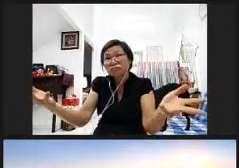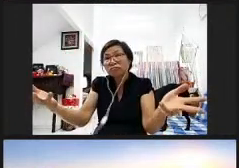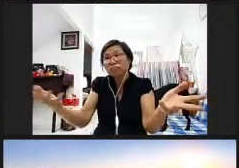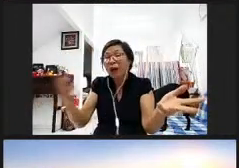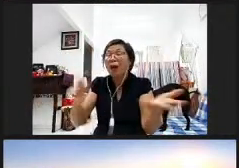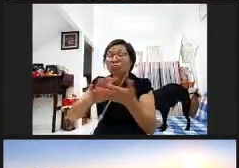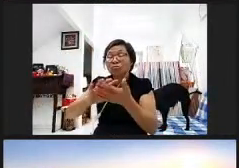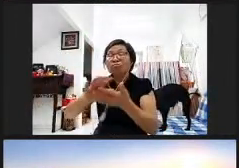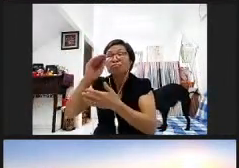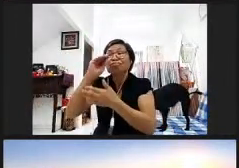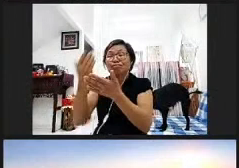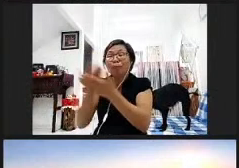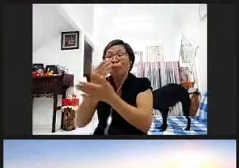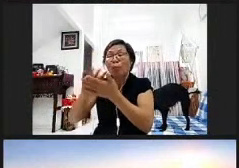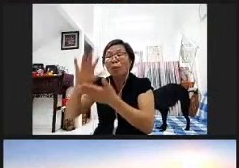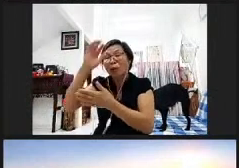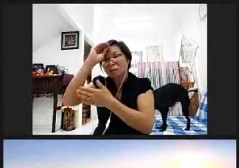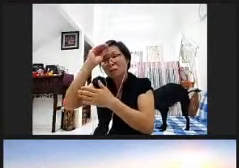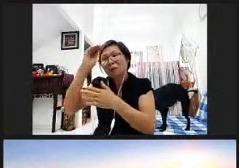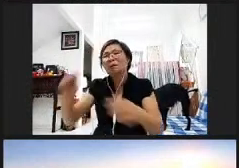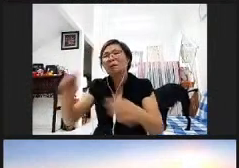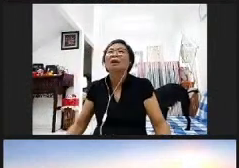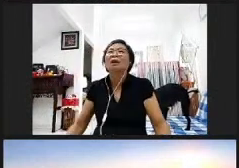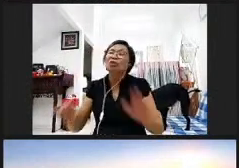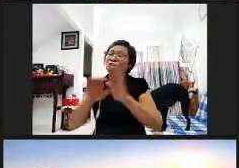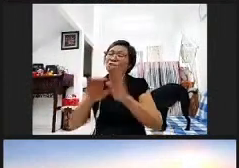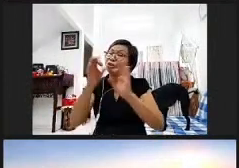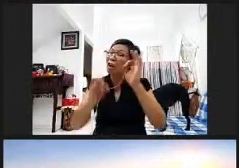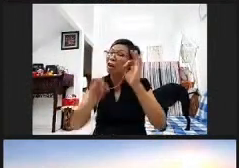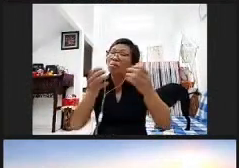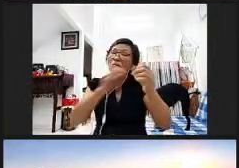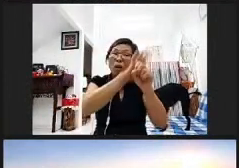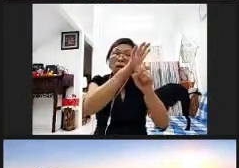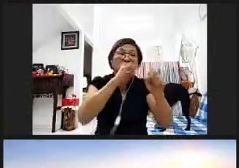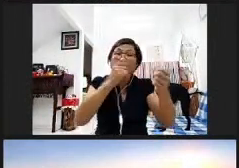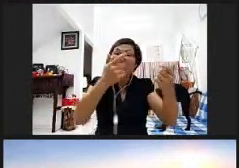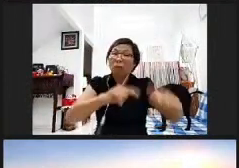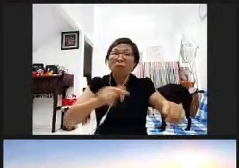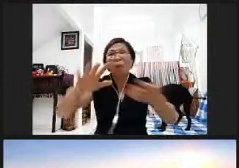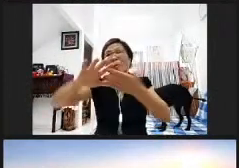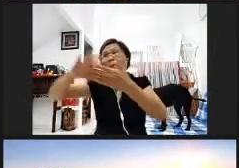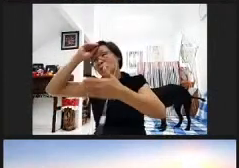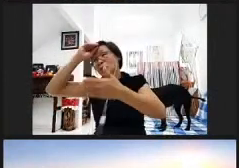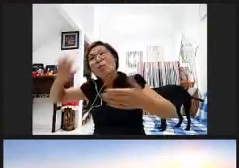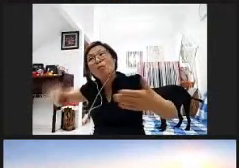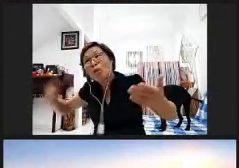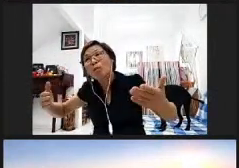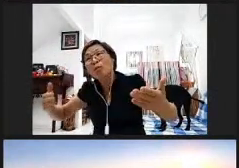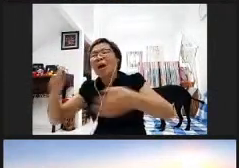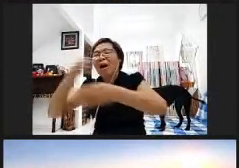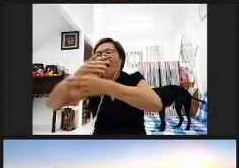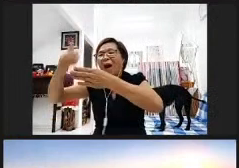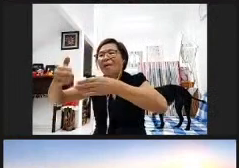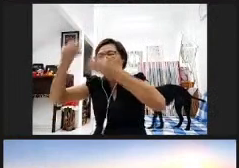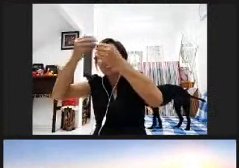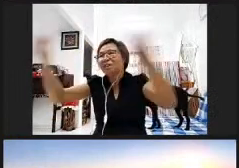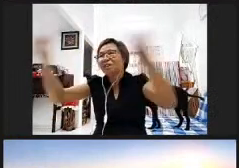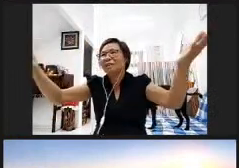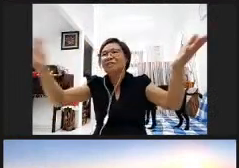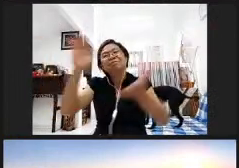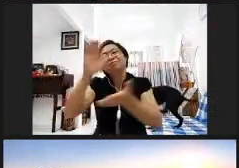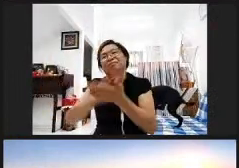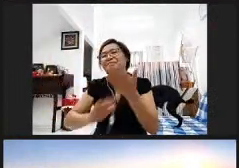learned. I think I wouldn't have learned this if there is no pandemic. So with this, I will end my sharing.